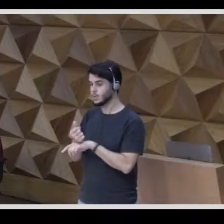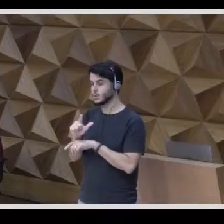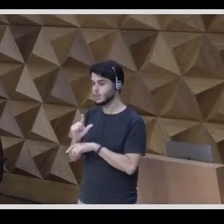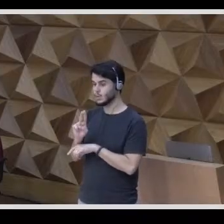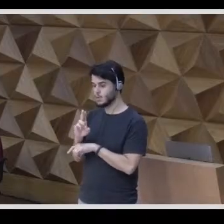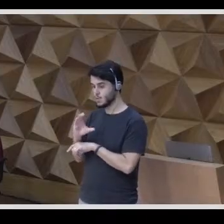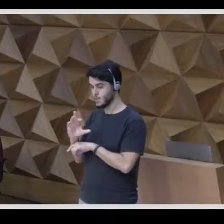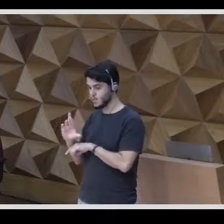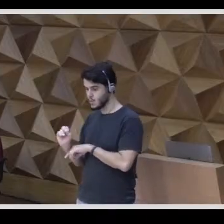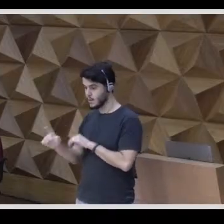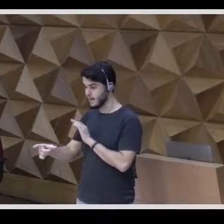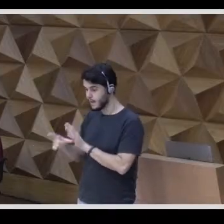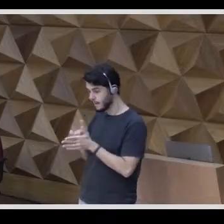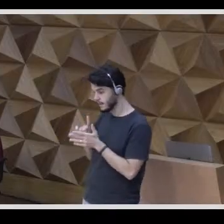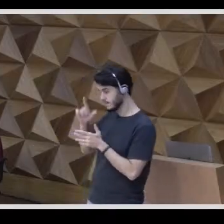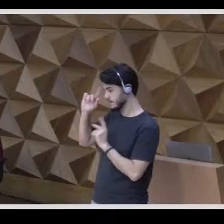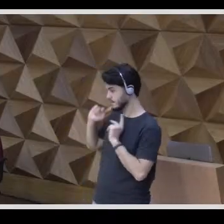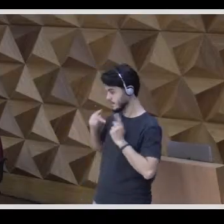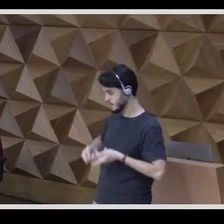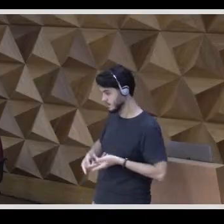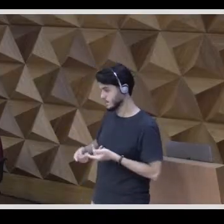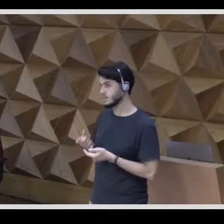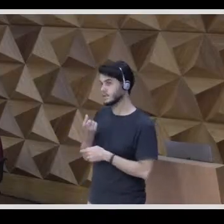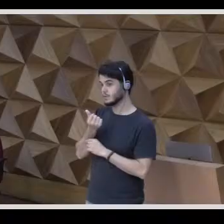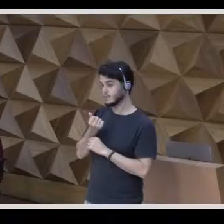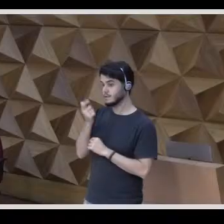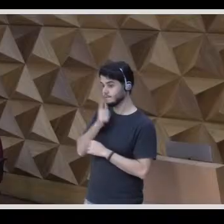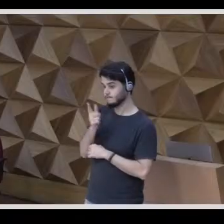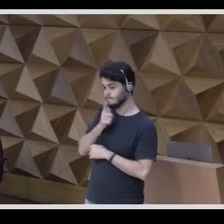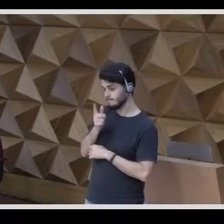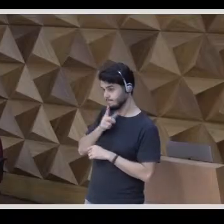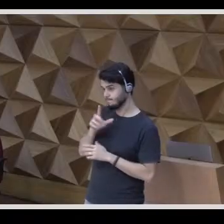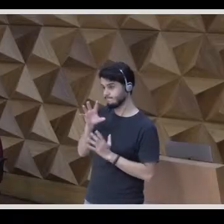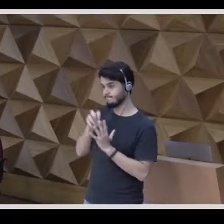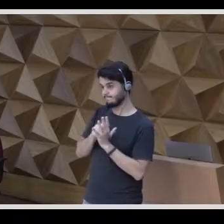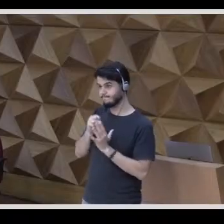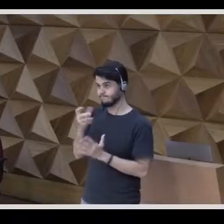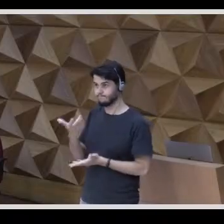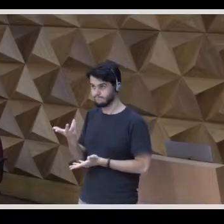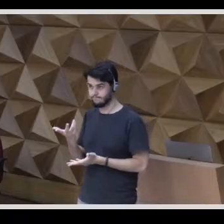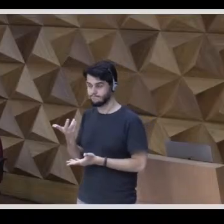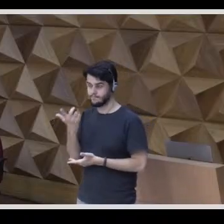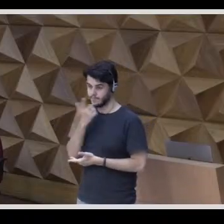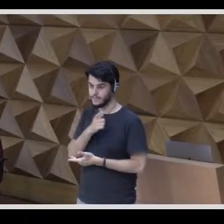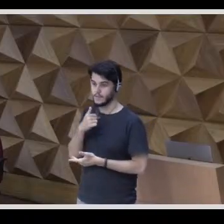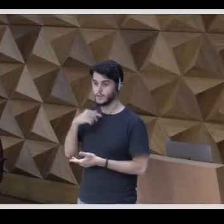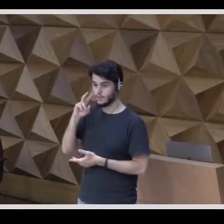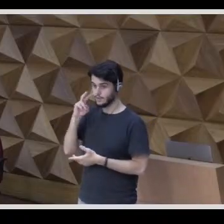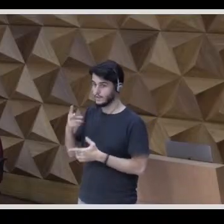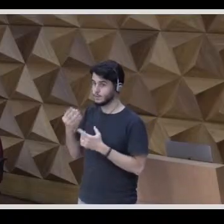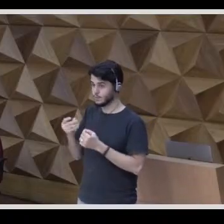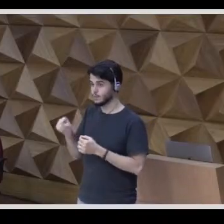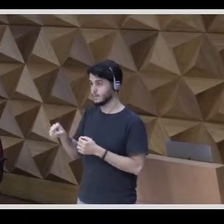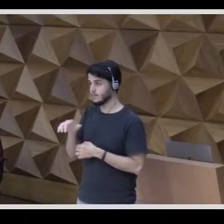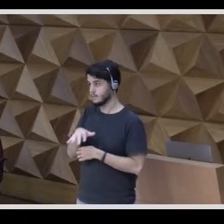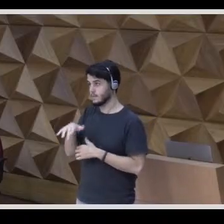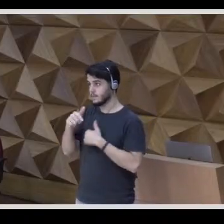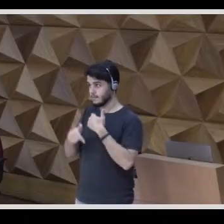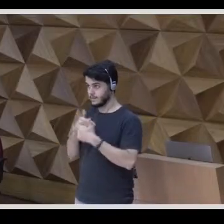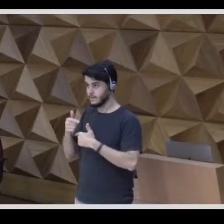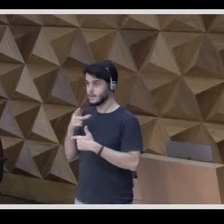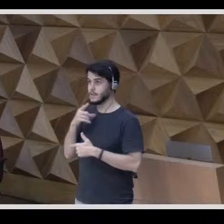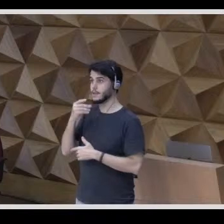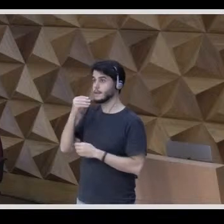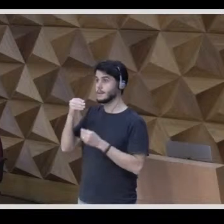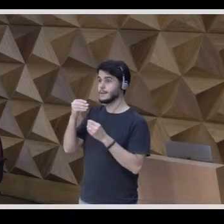the industry, I get the chance to see a lot. And how data is supposed to support the